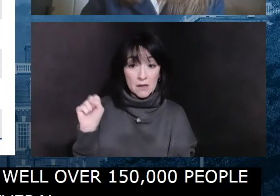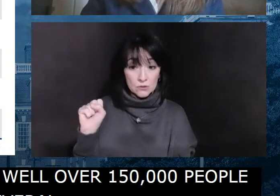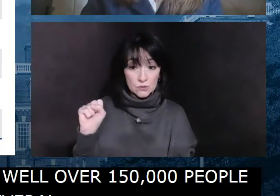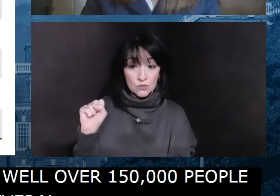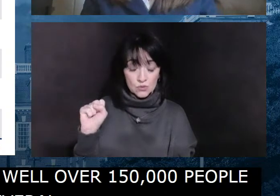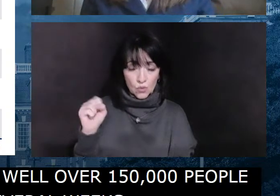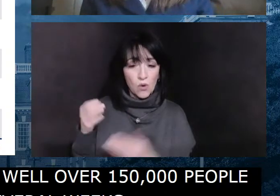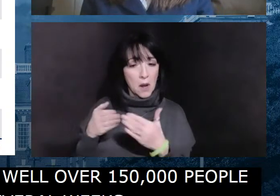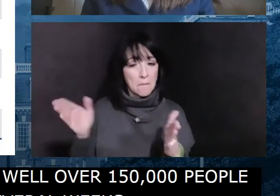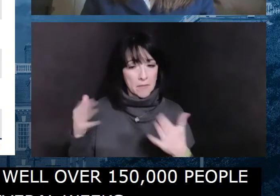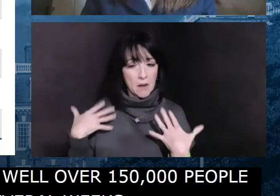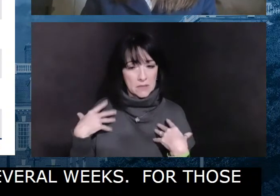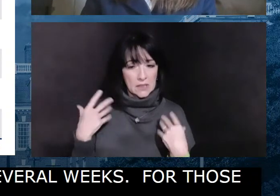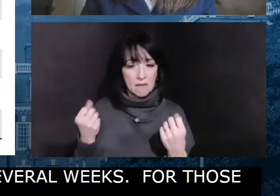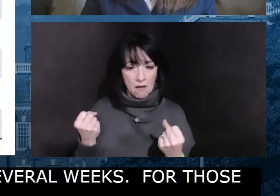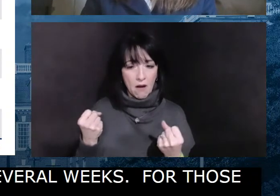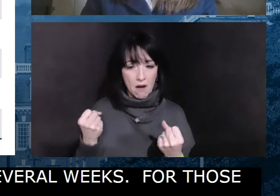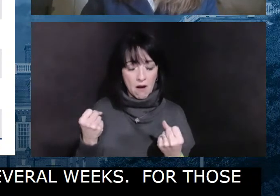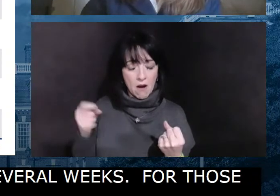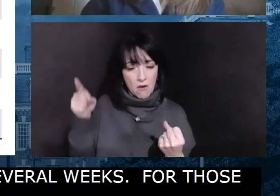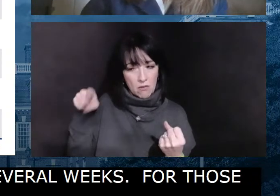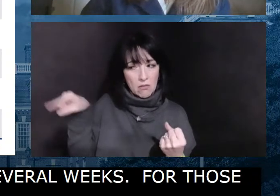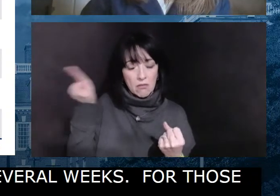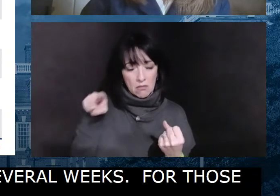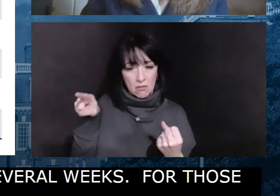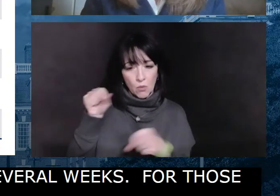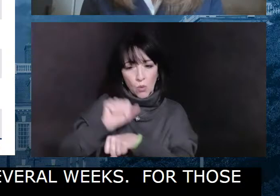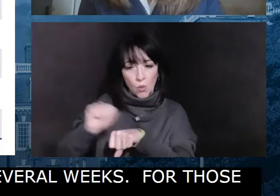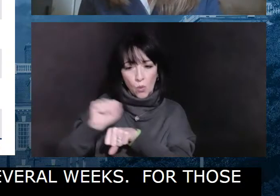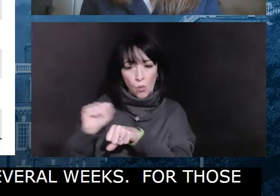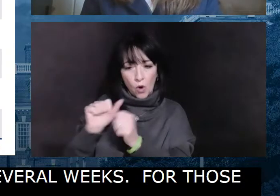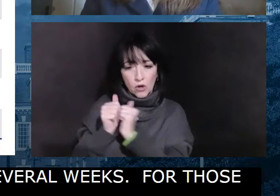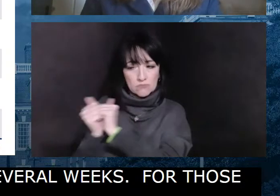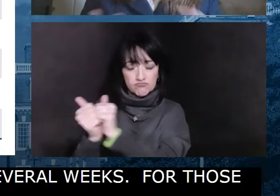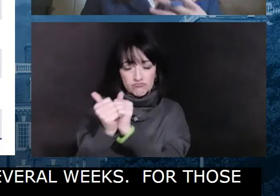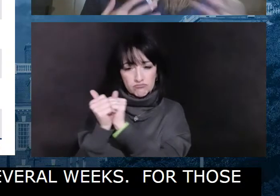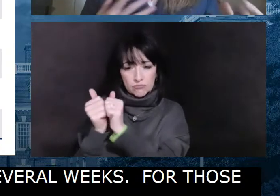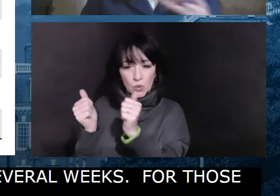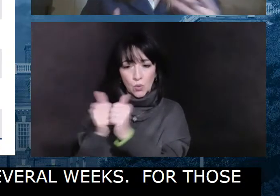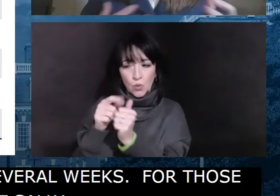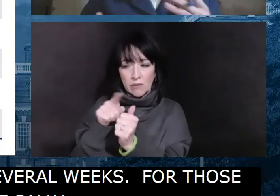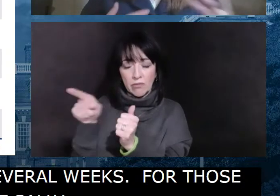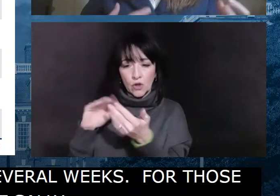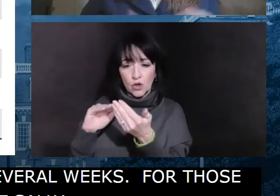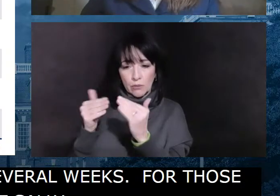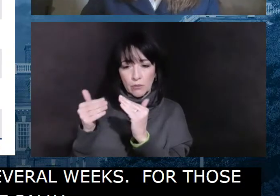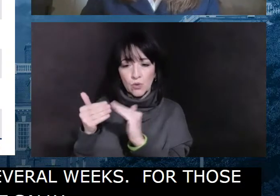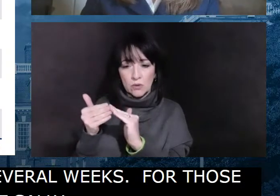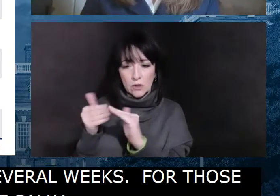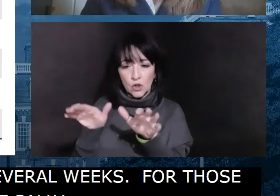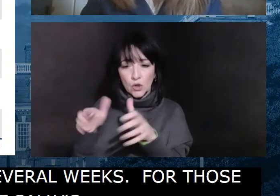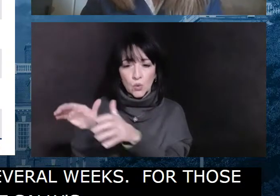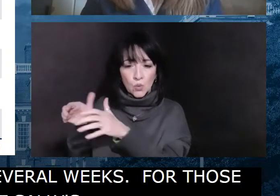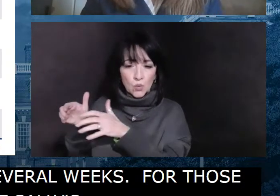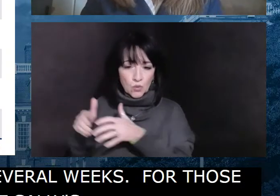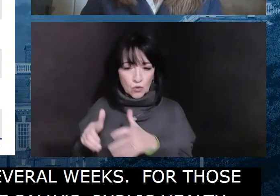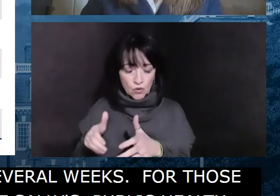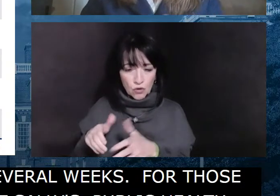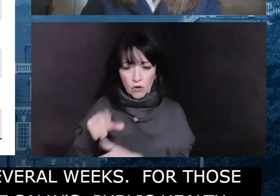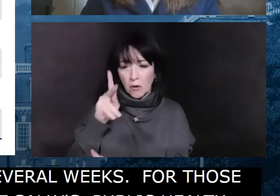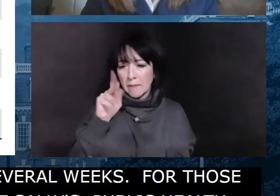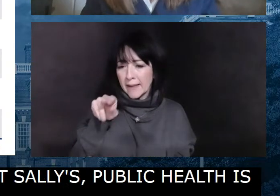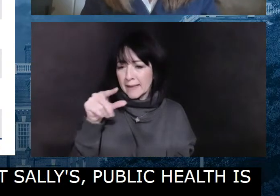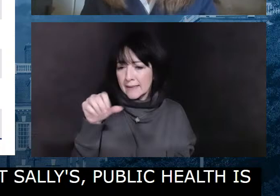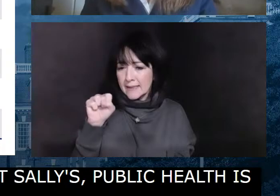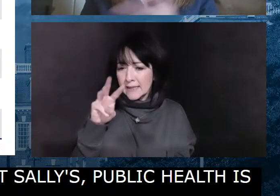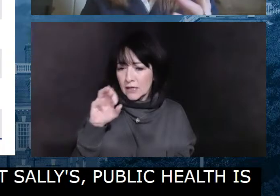public health is working with some of the community groups that such as Kingswood